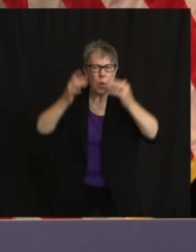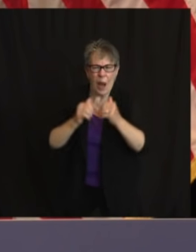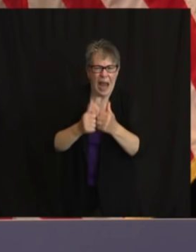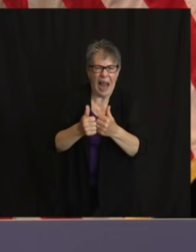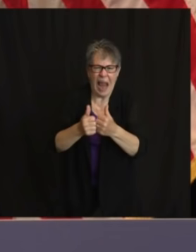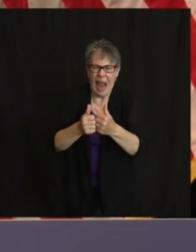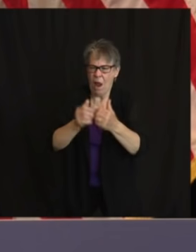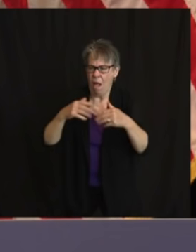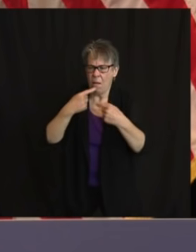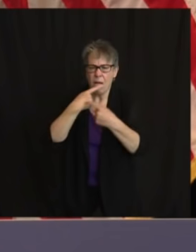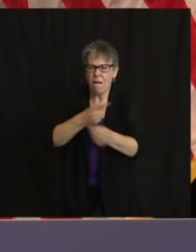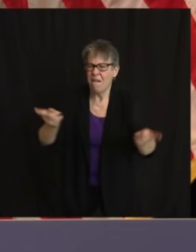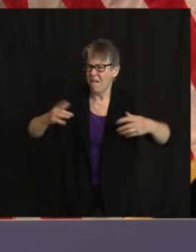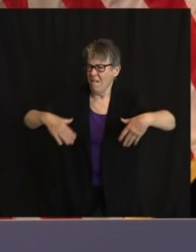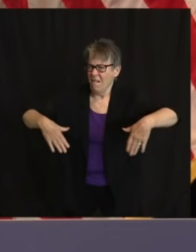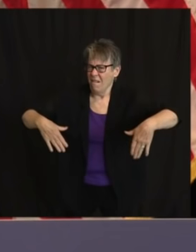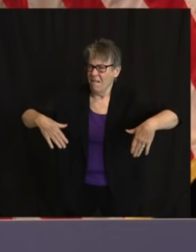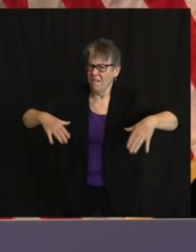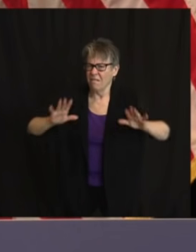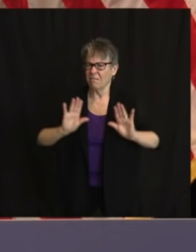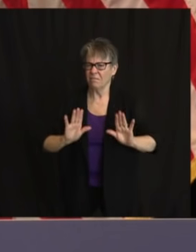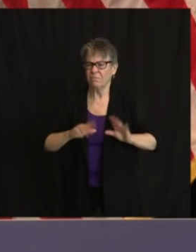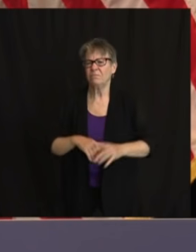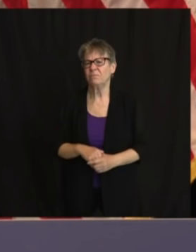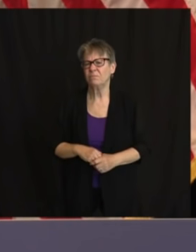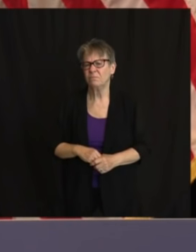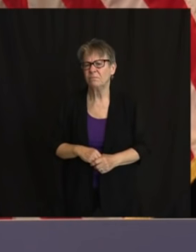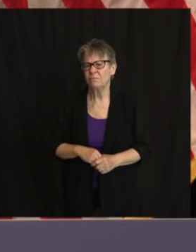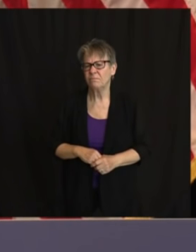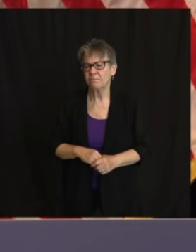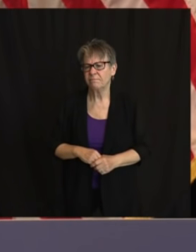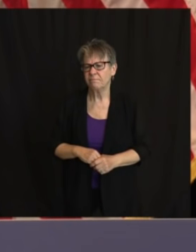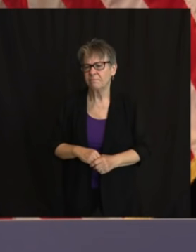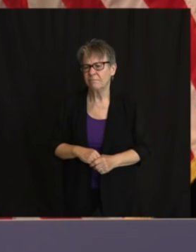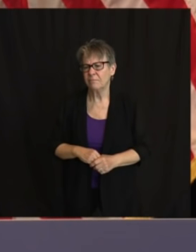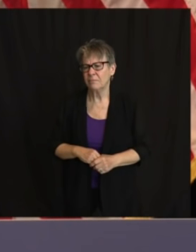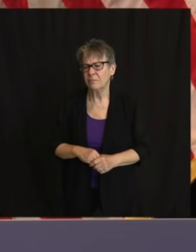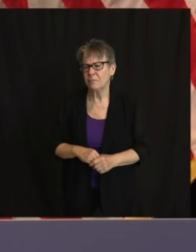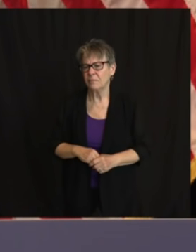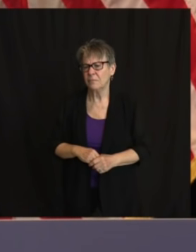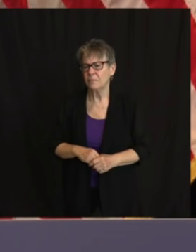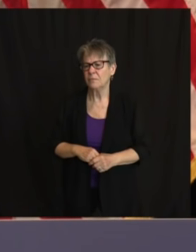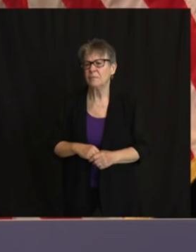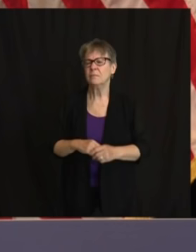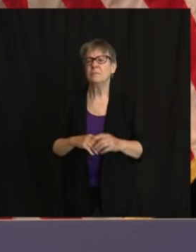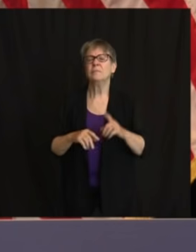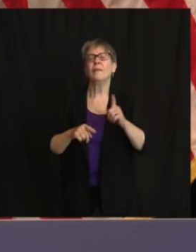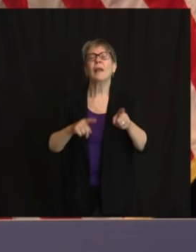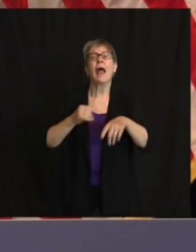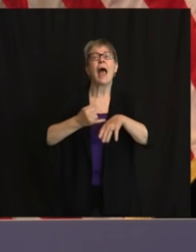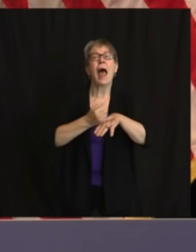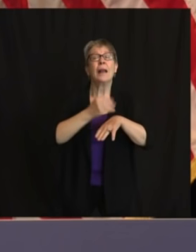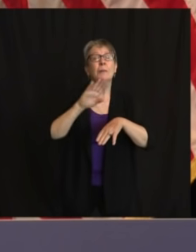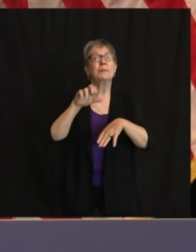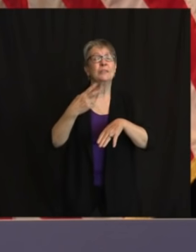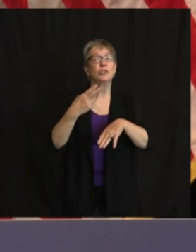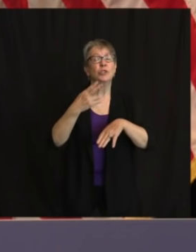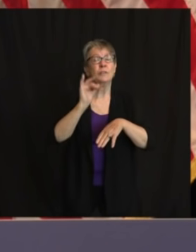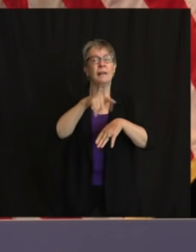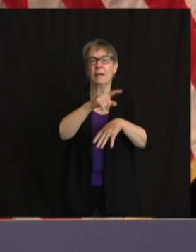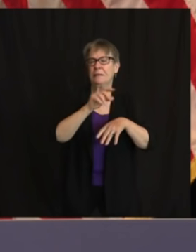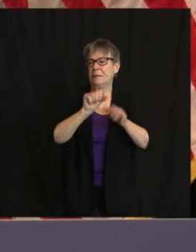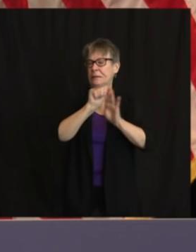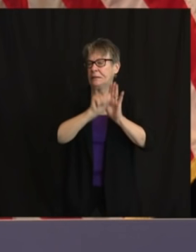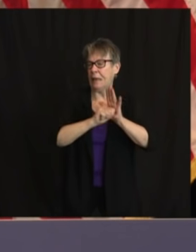with the exception of, say, Island Beach State Park, which is the state's. We think some guidance is in order, so bear with us, and nothing new